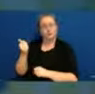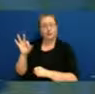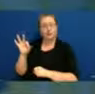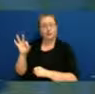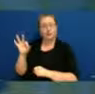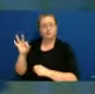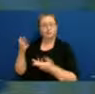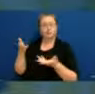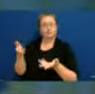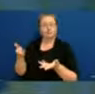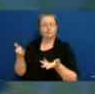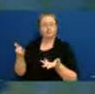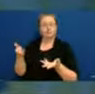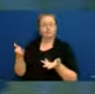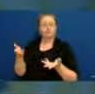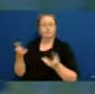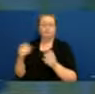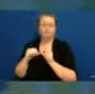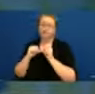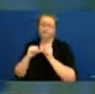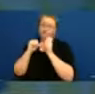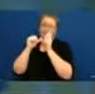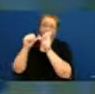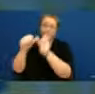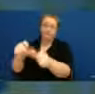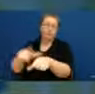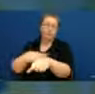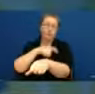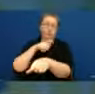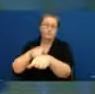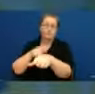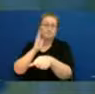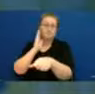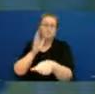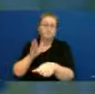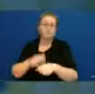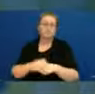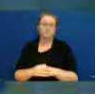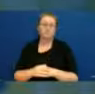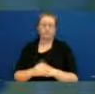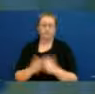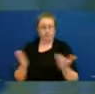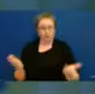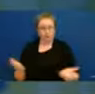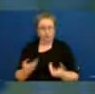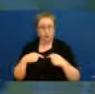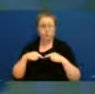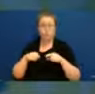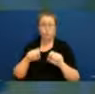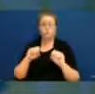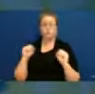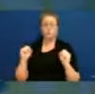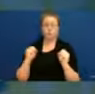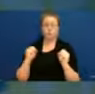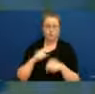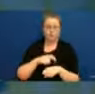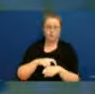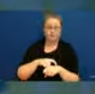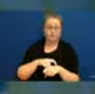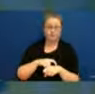to be with us for some time. It's going to be with us through this winter. And we need to find ways to live with